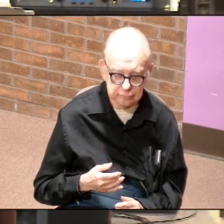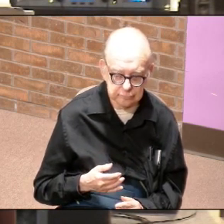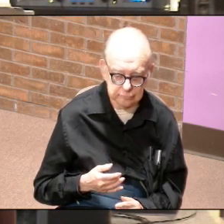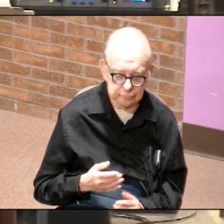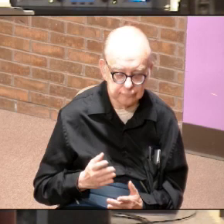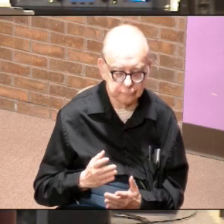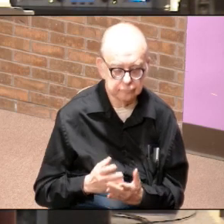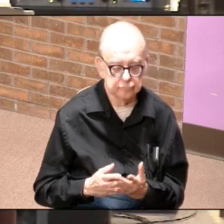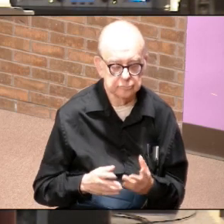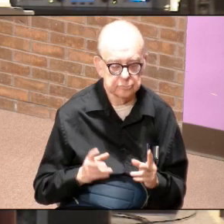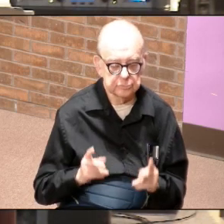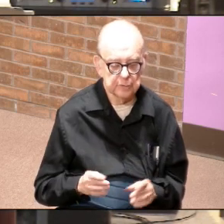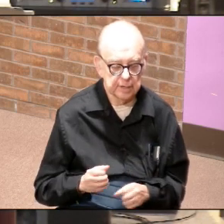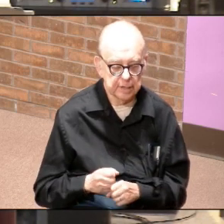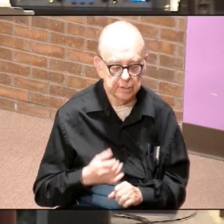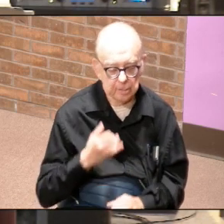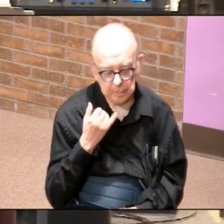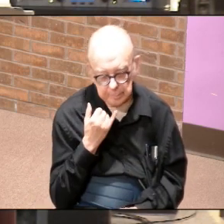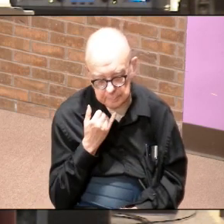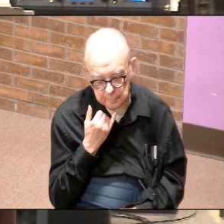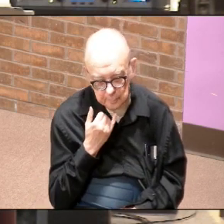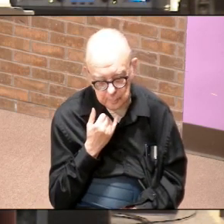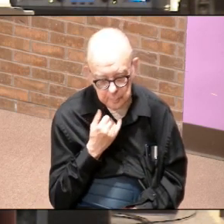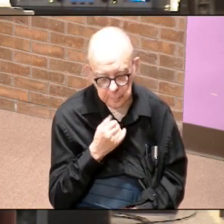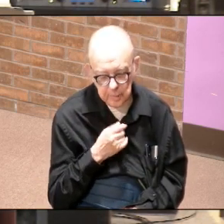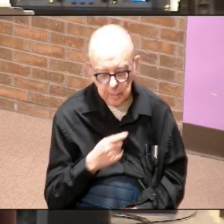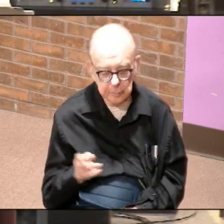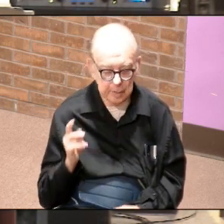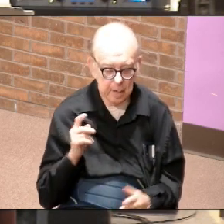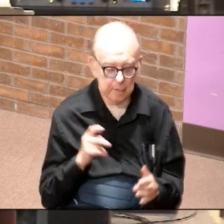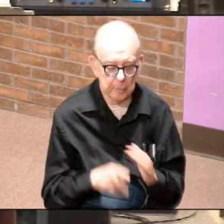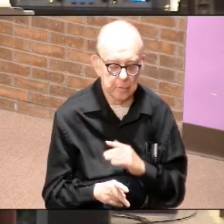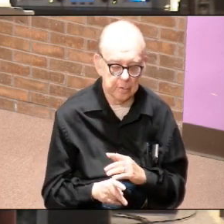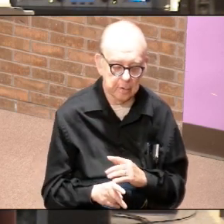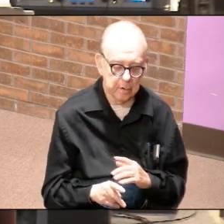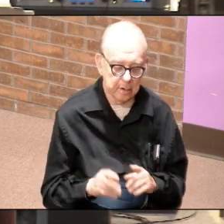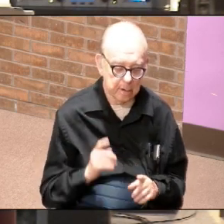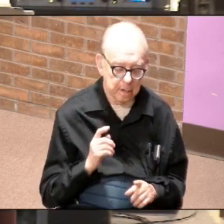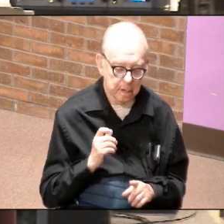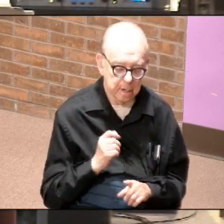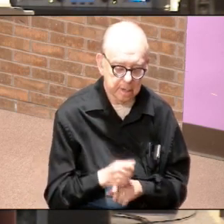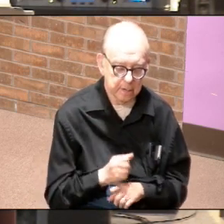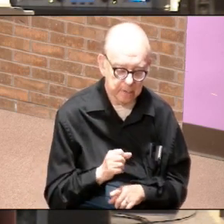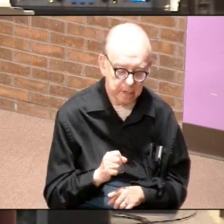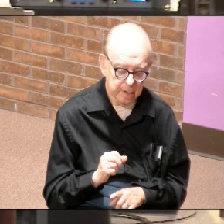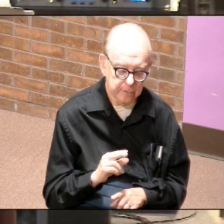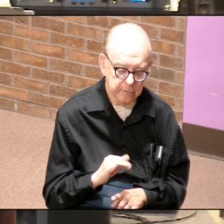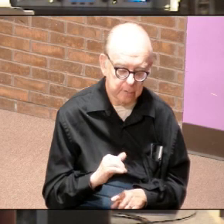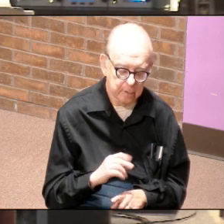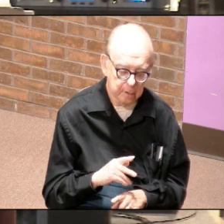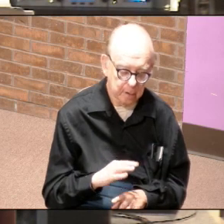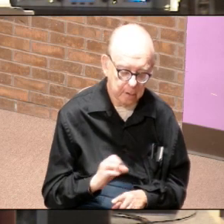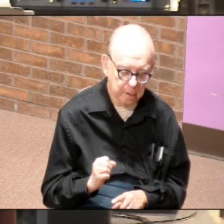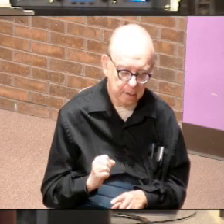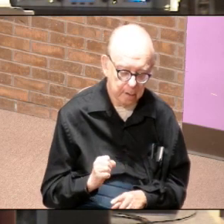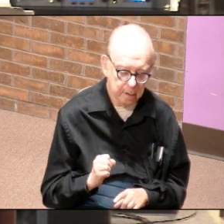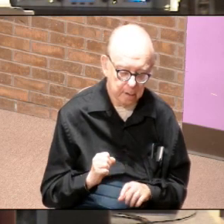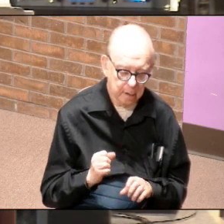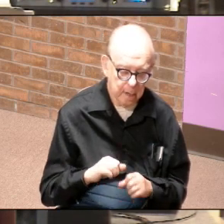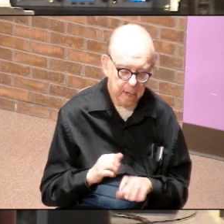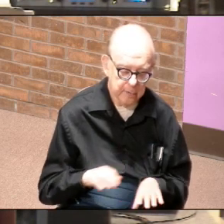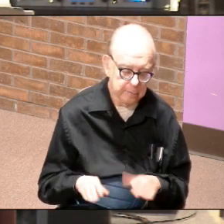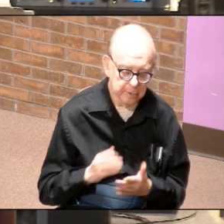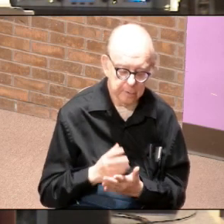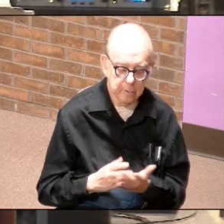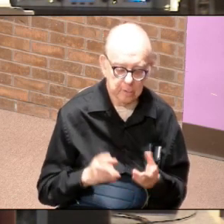And someone gets a call that there's been a murder-suicide. And somebody says, how could someone do that?